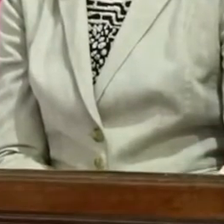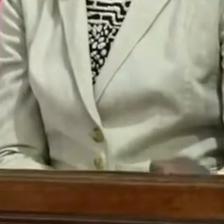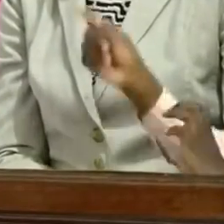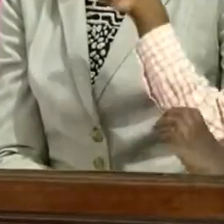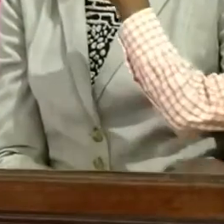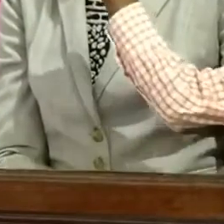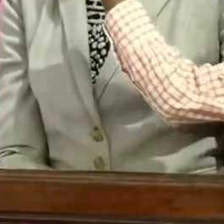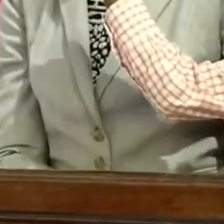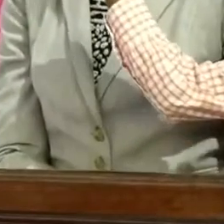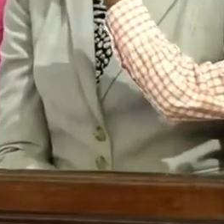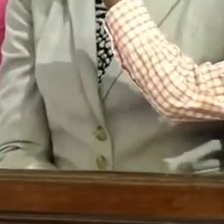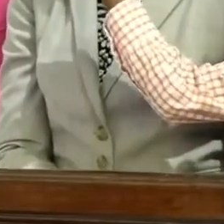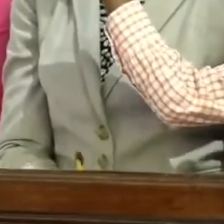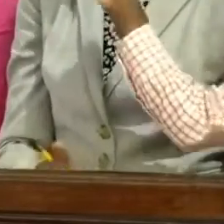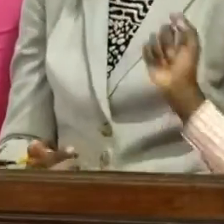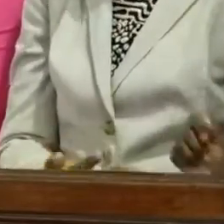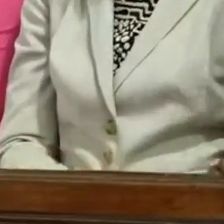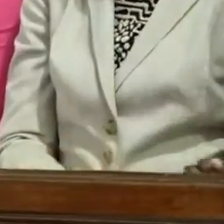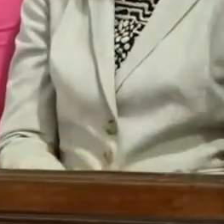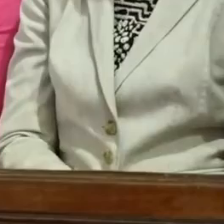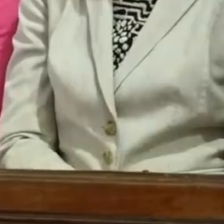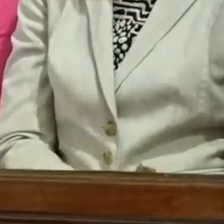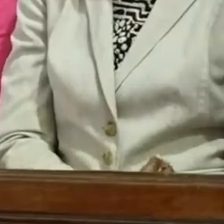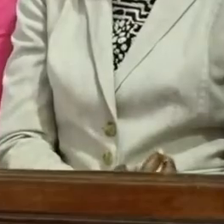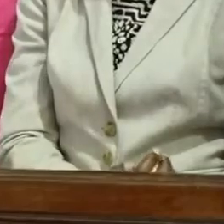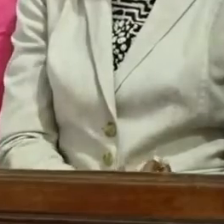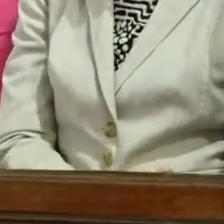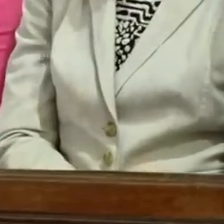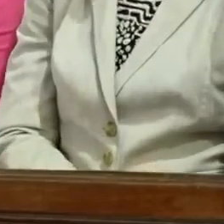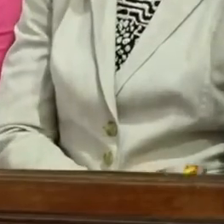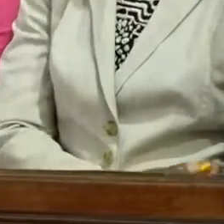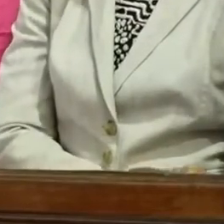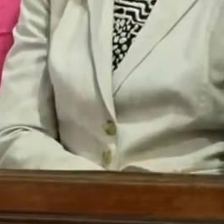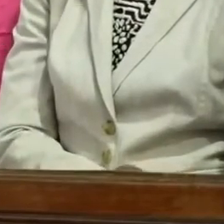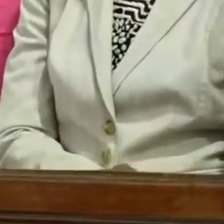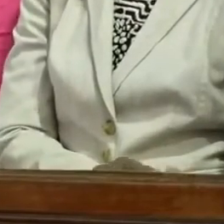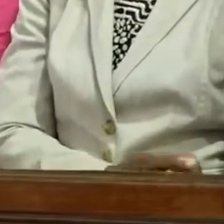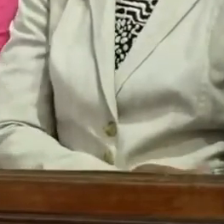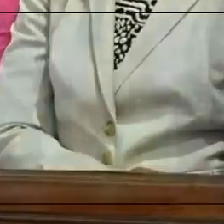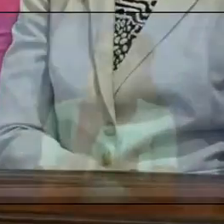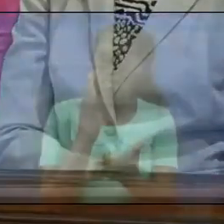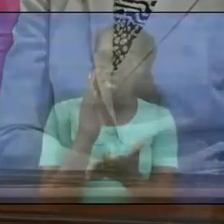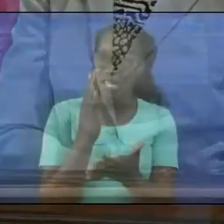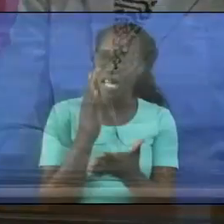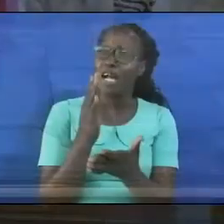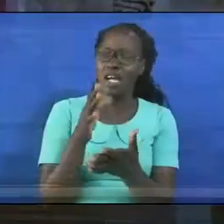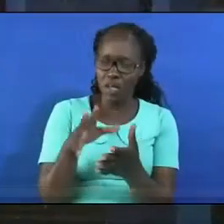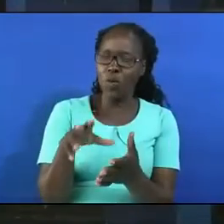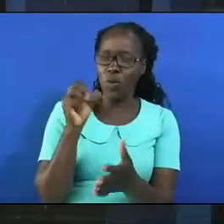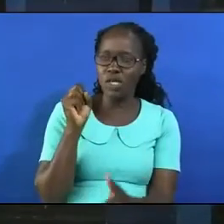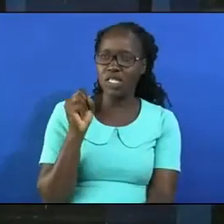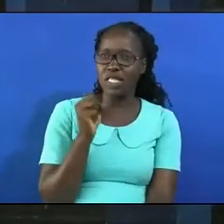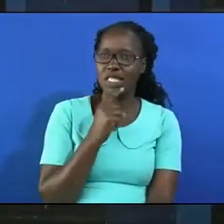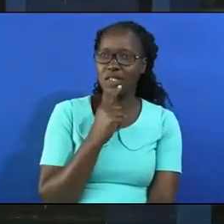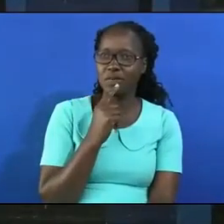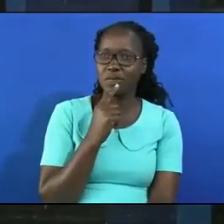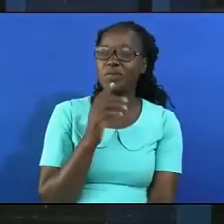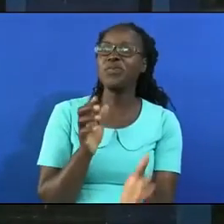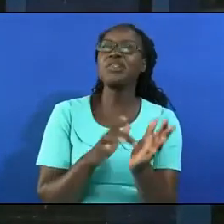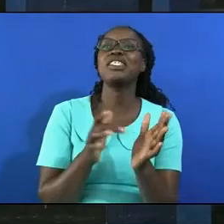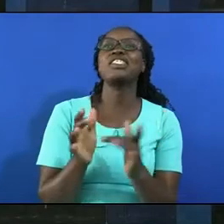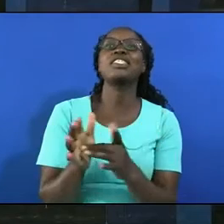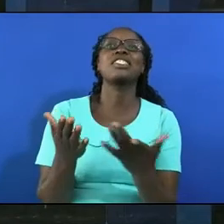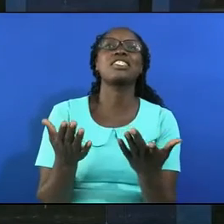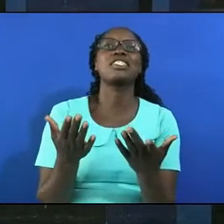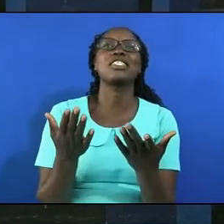Who did I say? Jesus was single, wasn't he? He was.